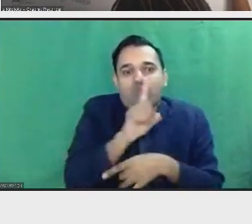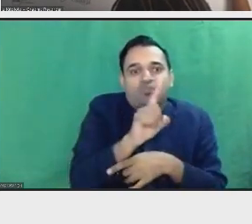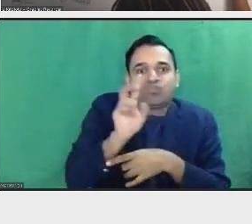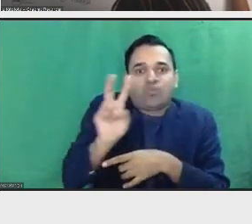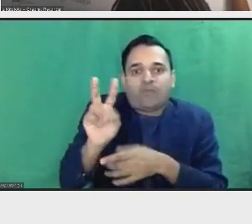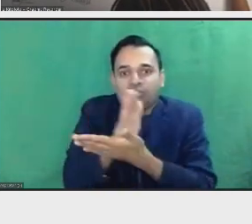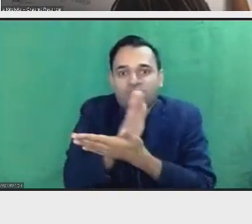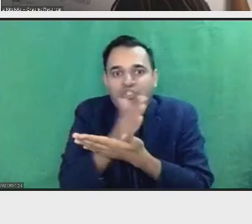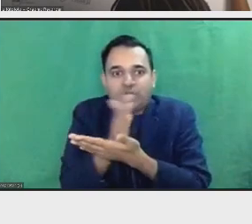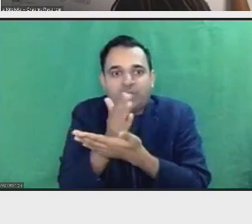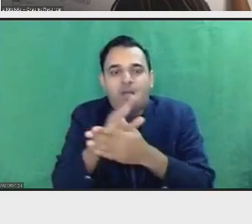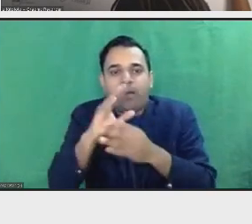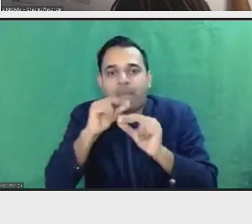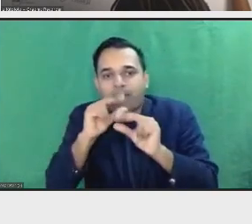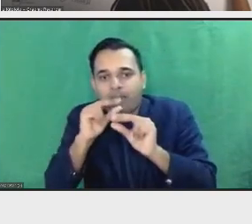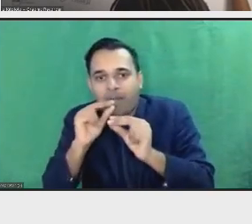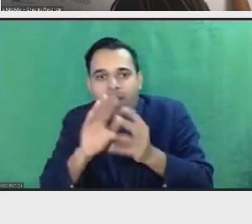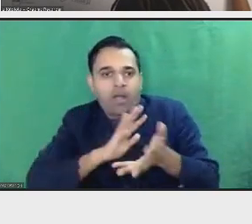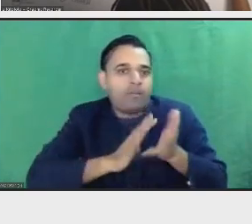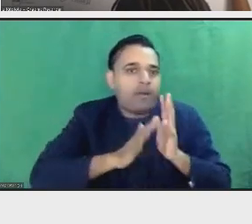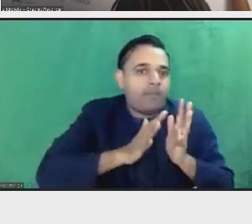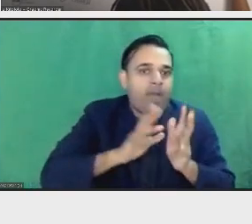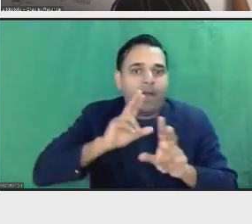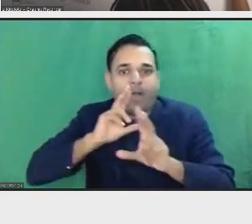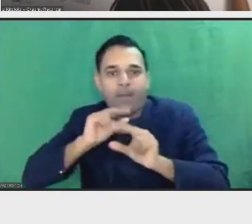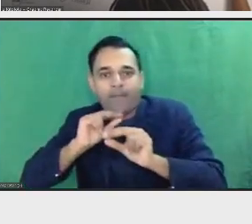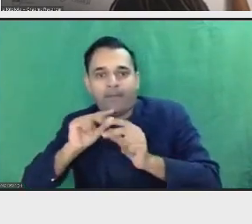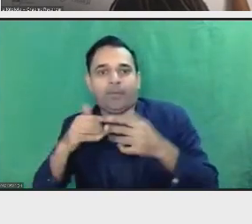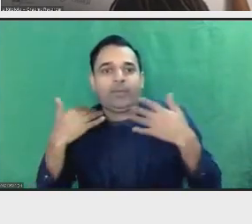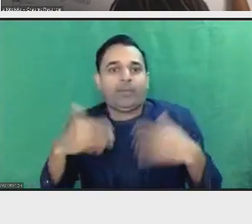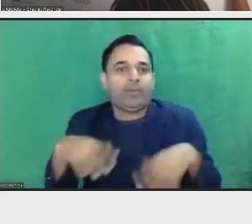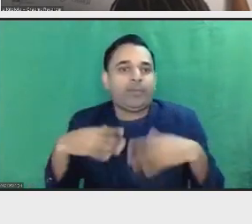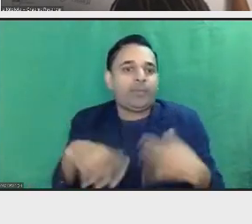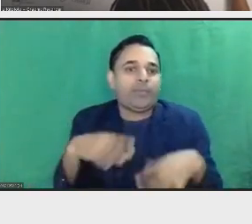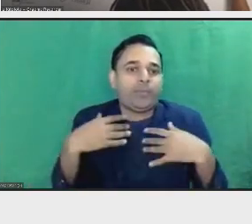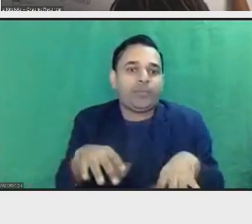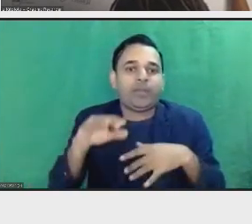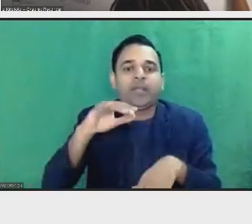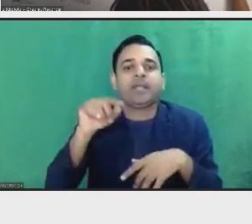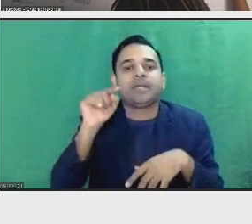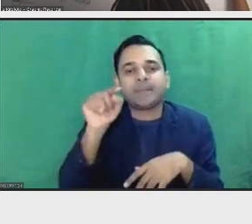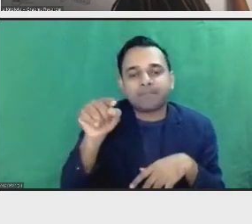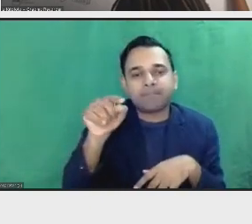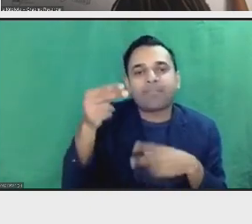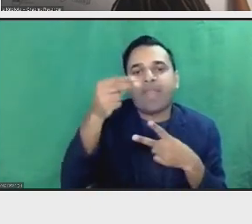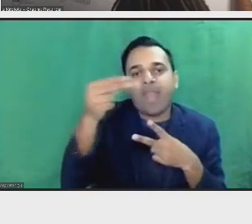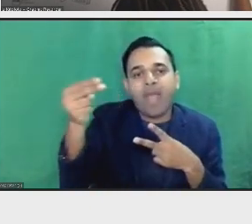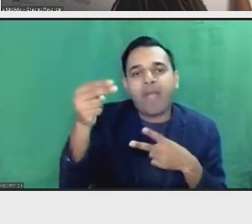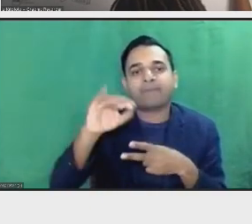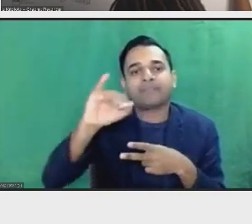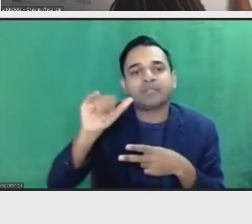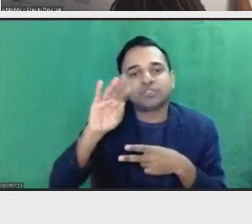Hannah, Maria, Daniela, Gail, Rachel, Xaviera,